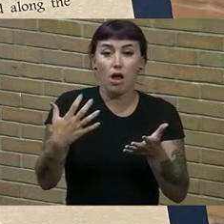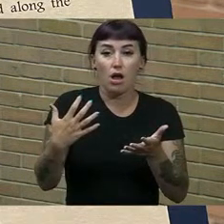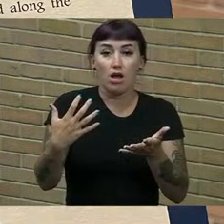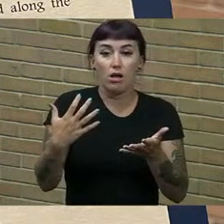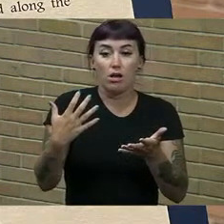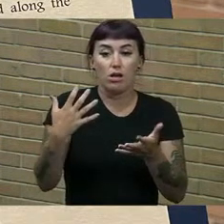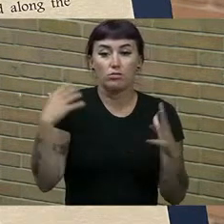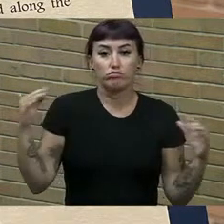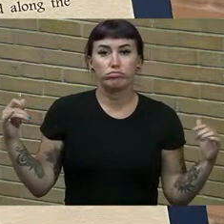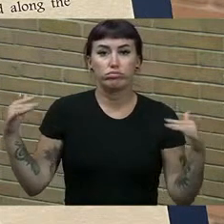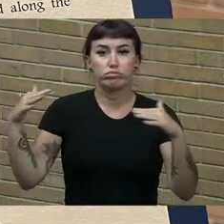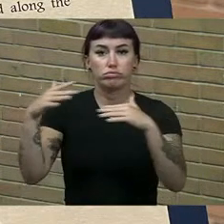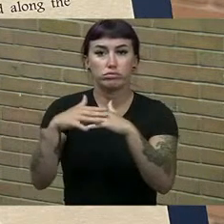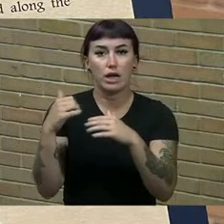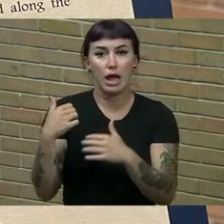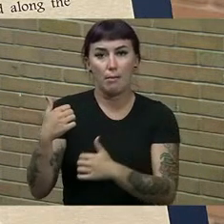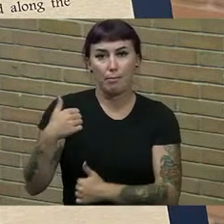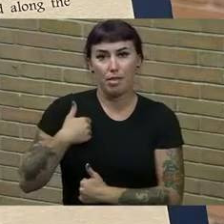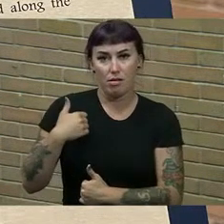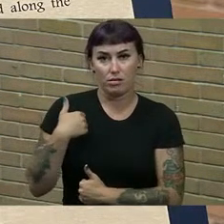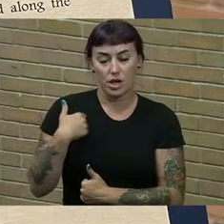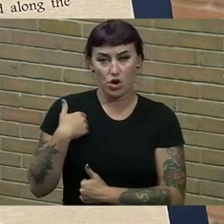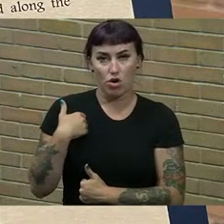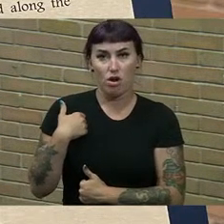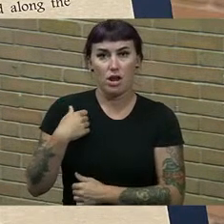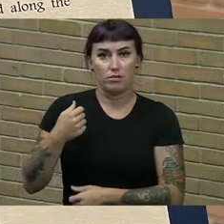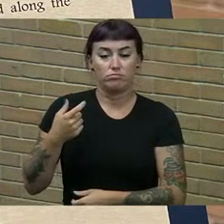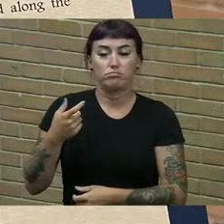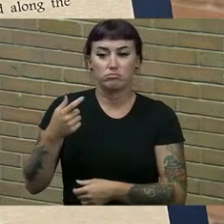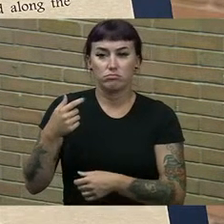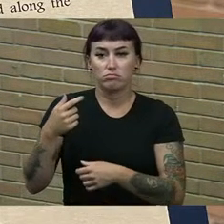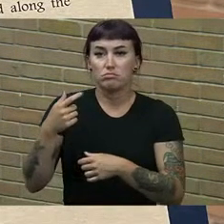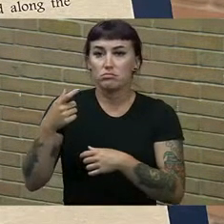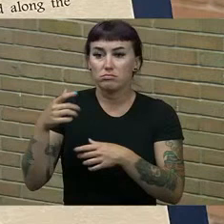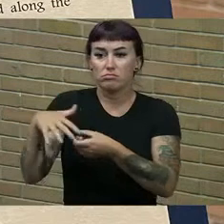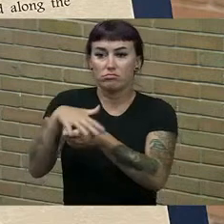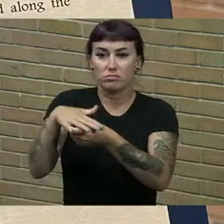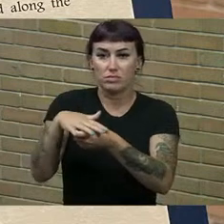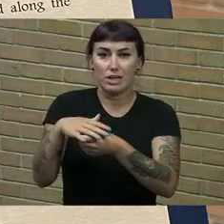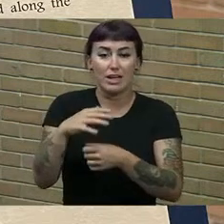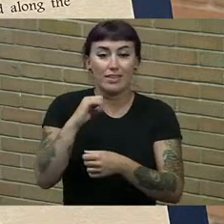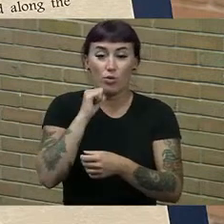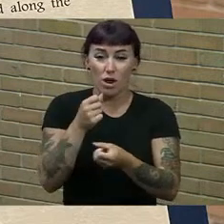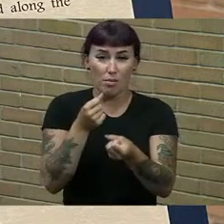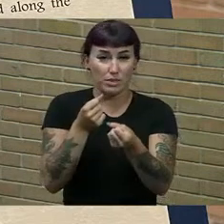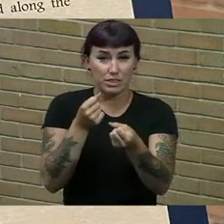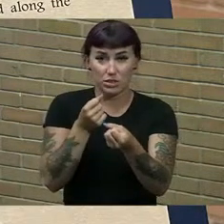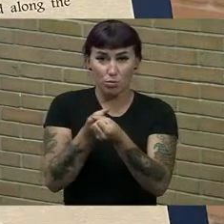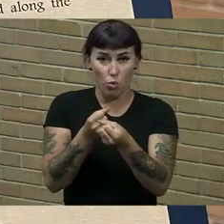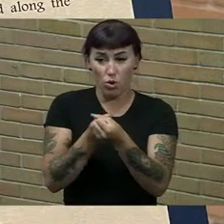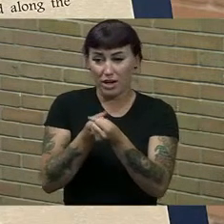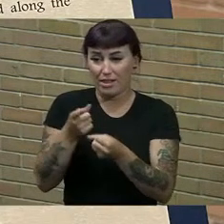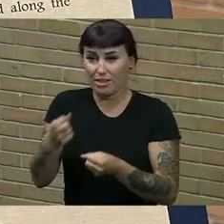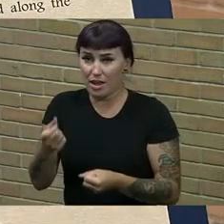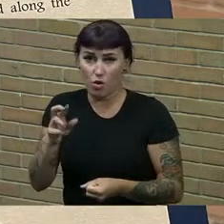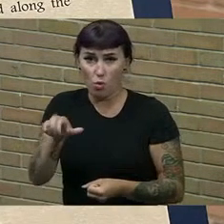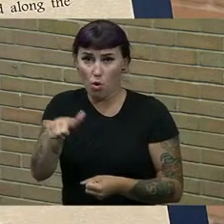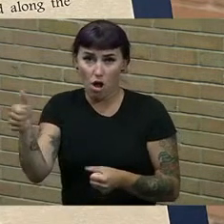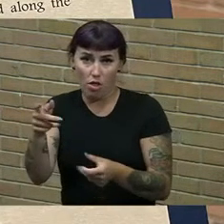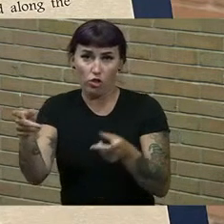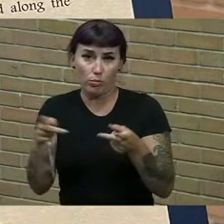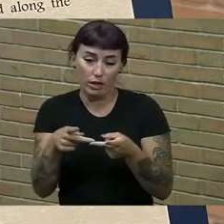military posts, and they will not be supported in idleness either there or